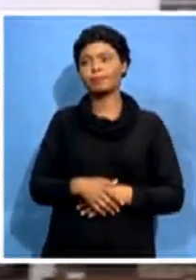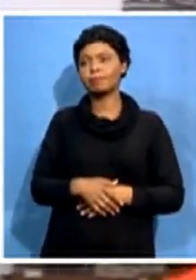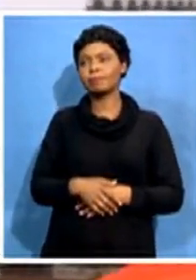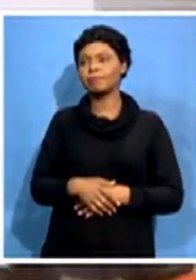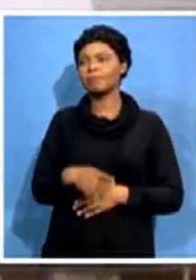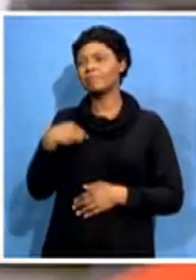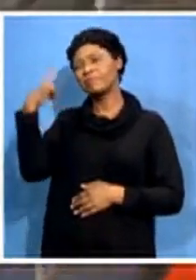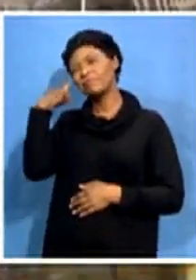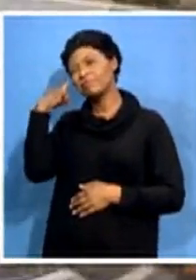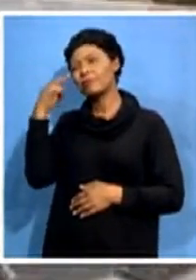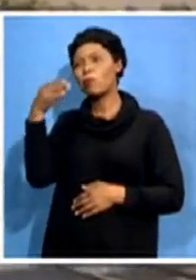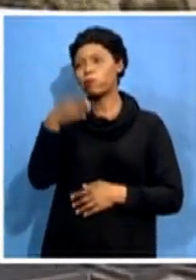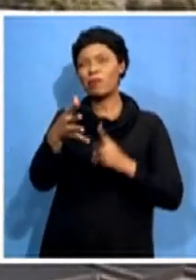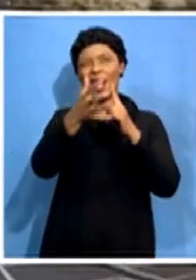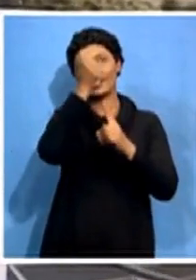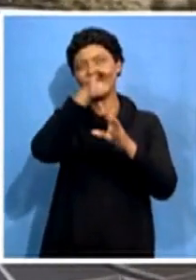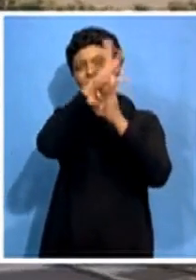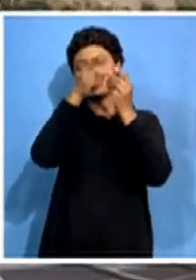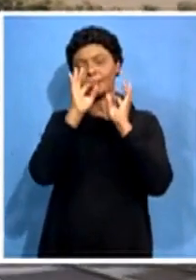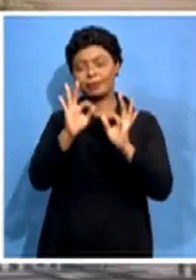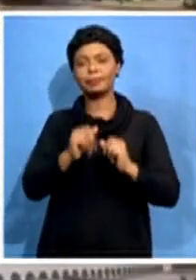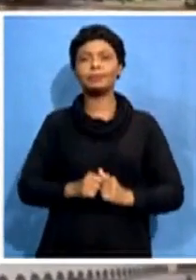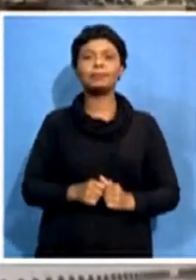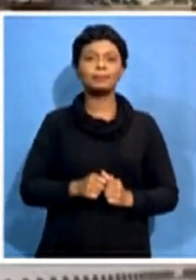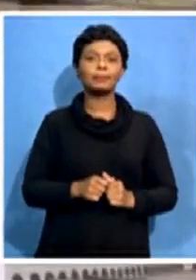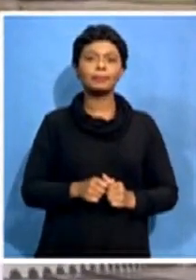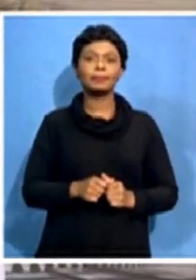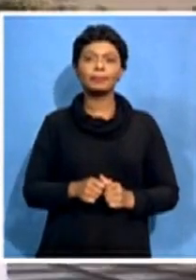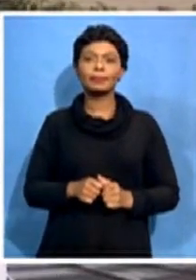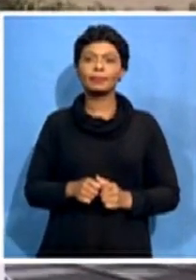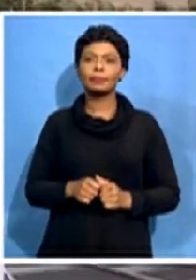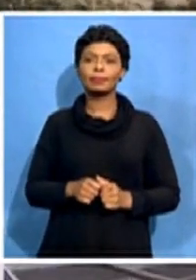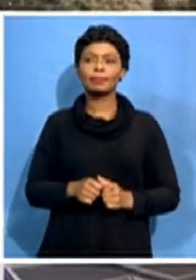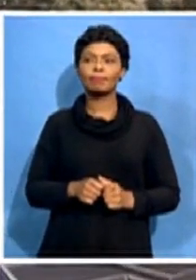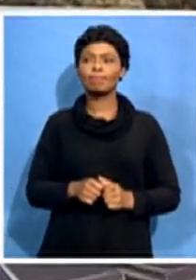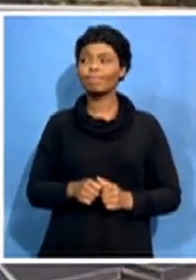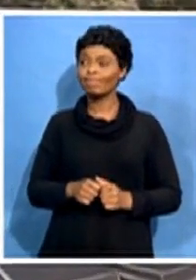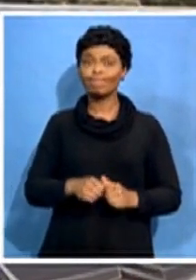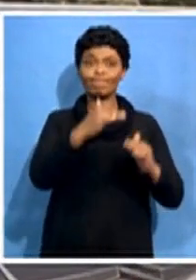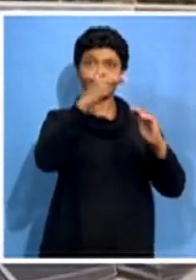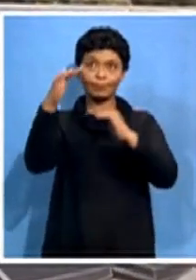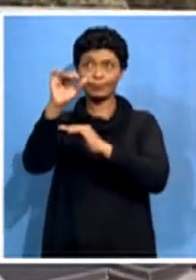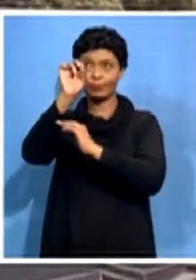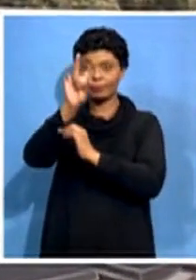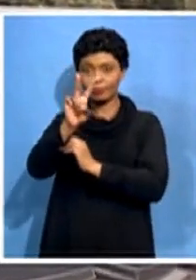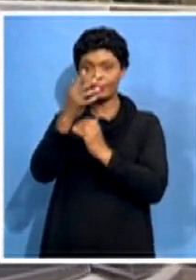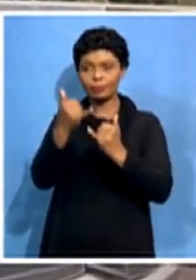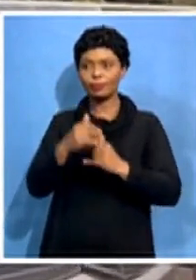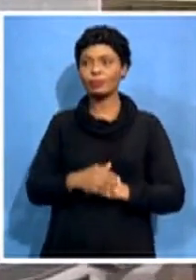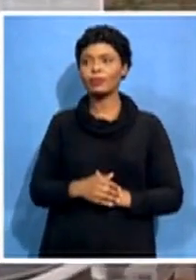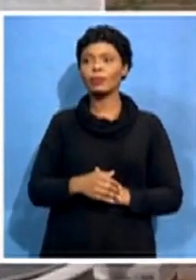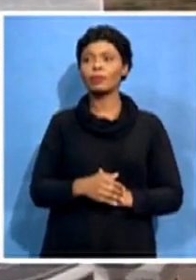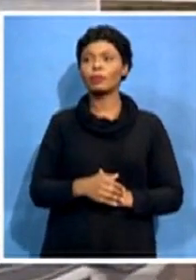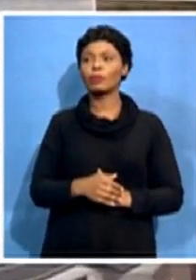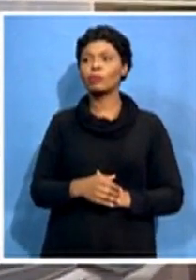very briefly, we have two phases to the project. We have phase one, which is what we're on at the moment, and we are at the red dot. That